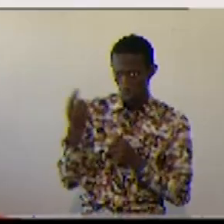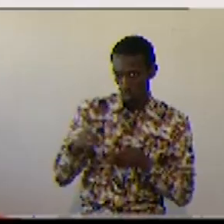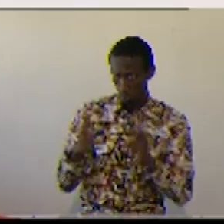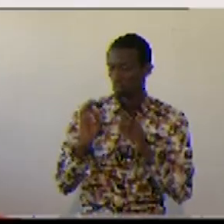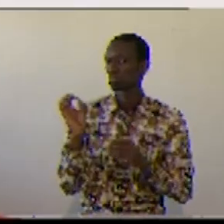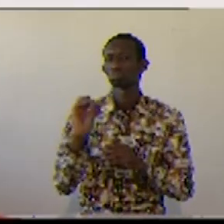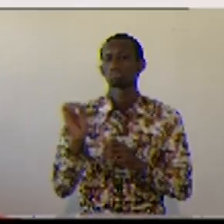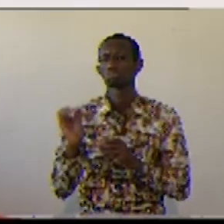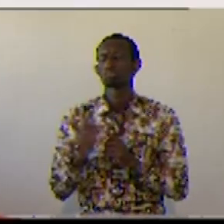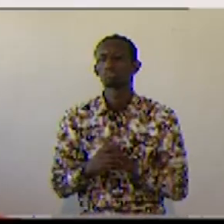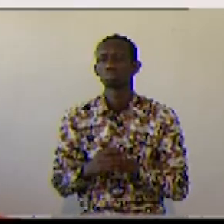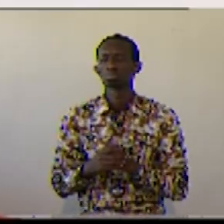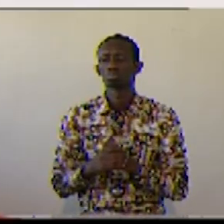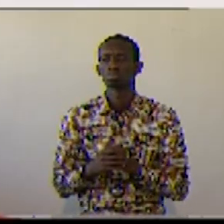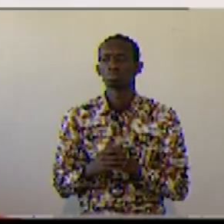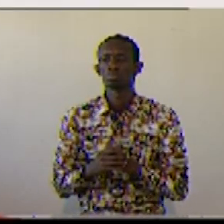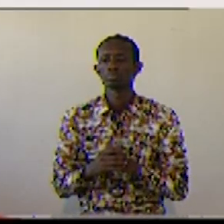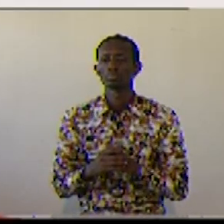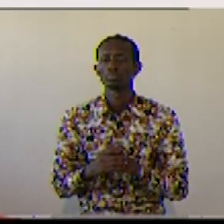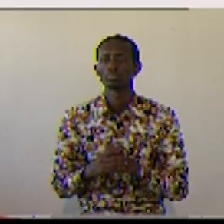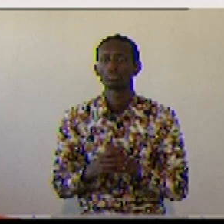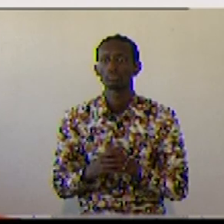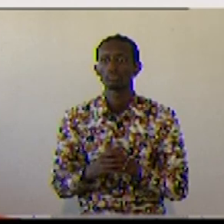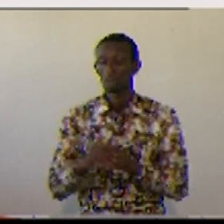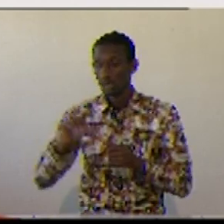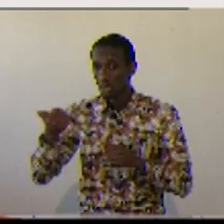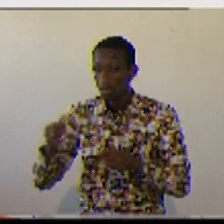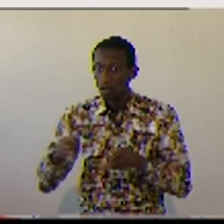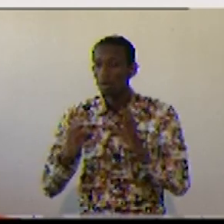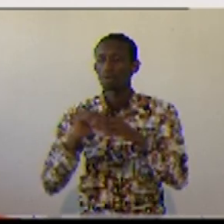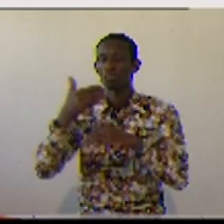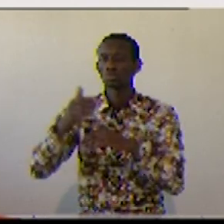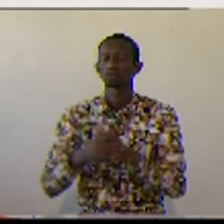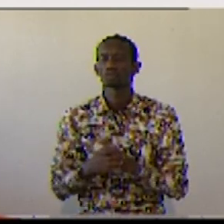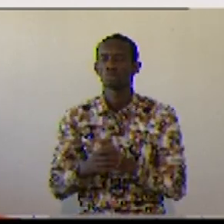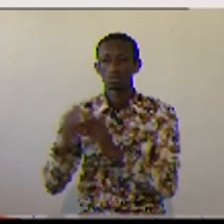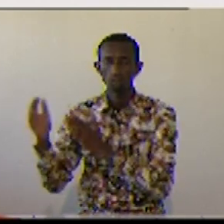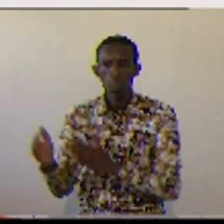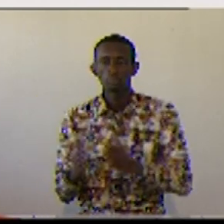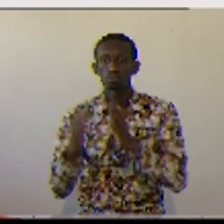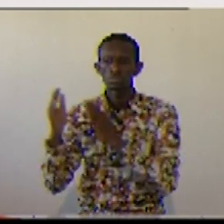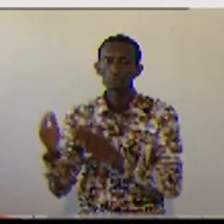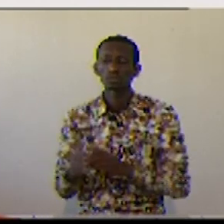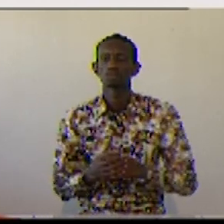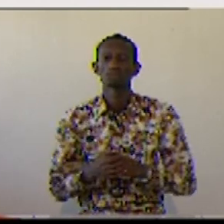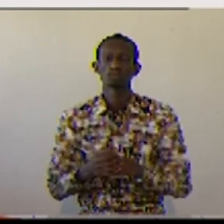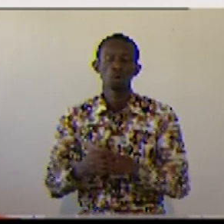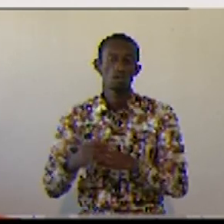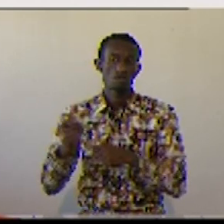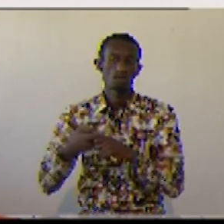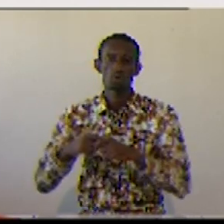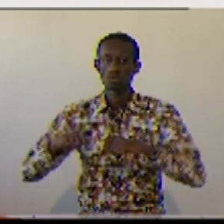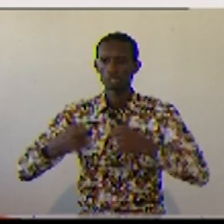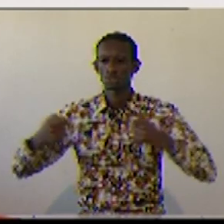use to prepare soluble salts. The next method is the preparation from a reaction of an acid with